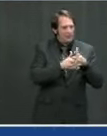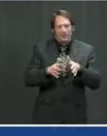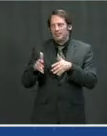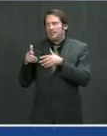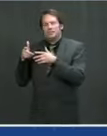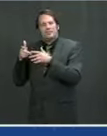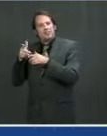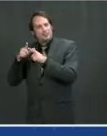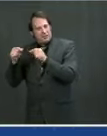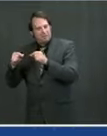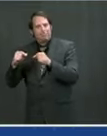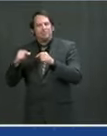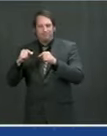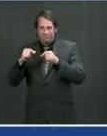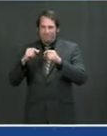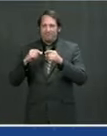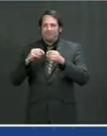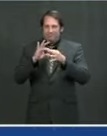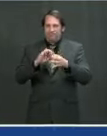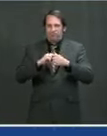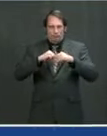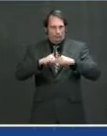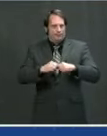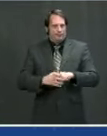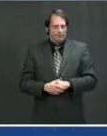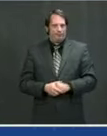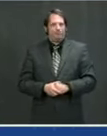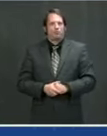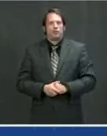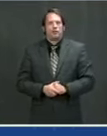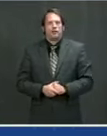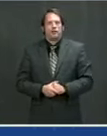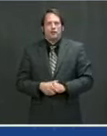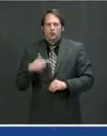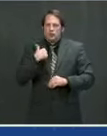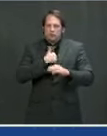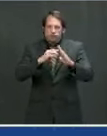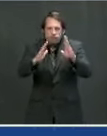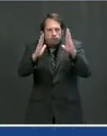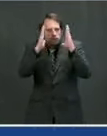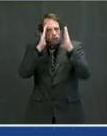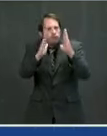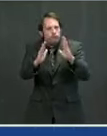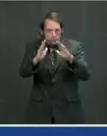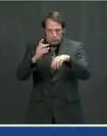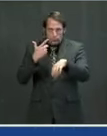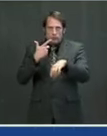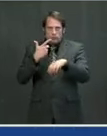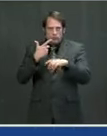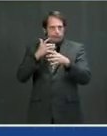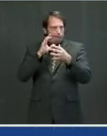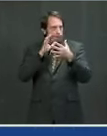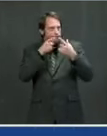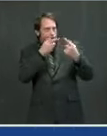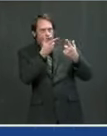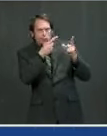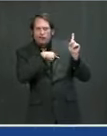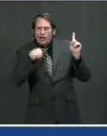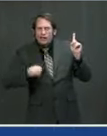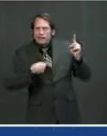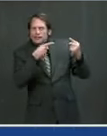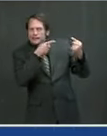security. We committed to working together to take on the challenges from China and on issues like the East China Sea,